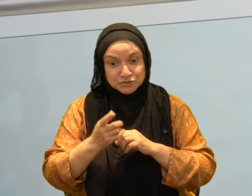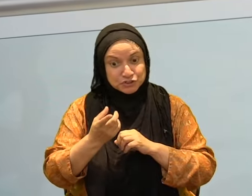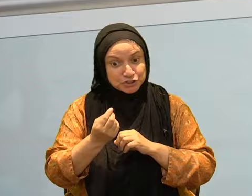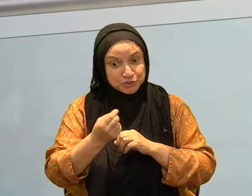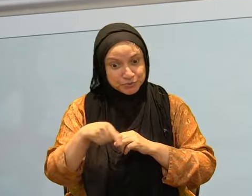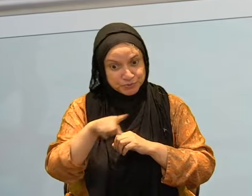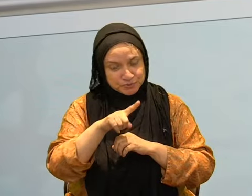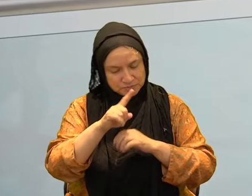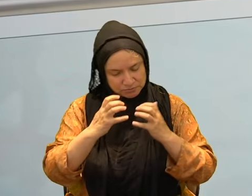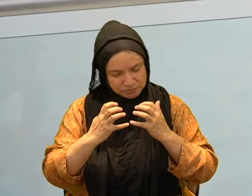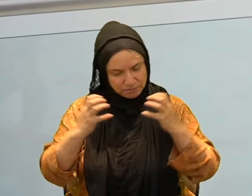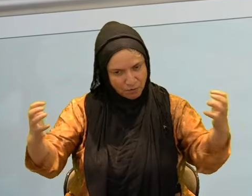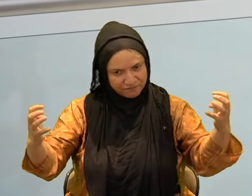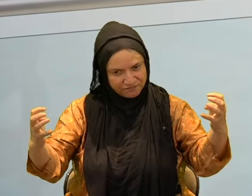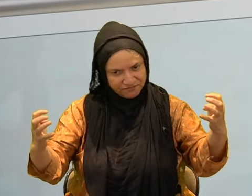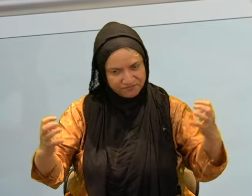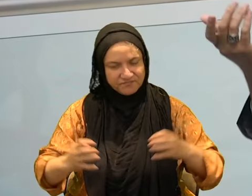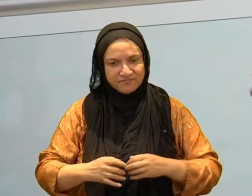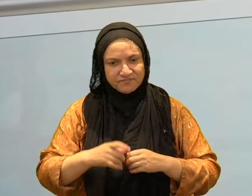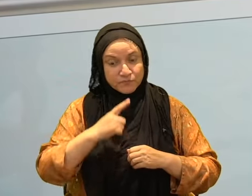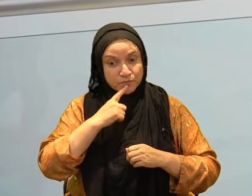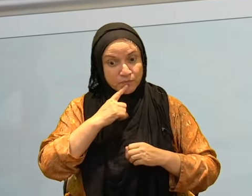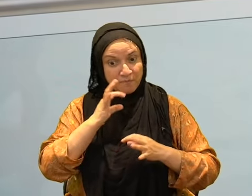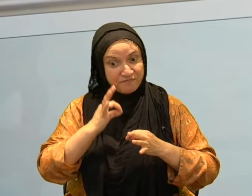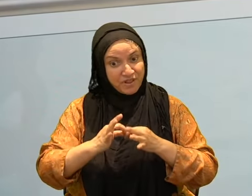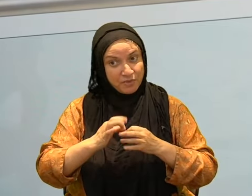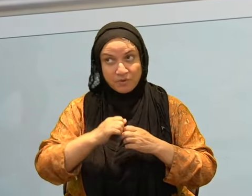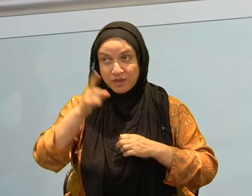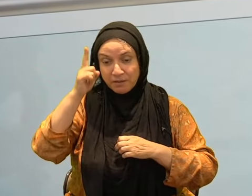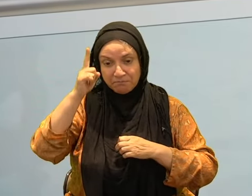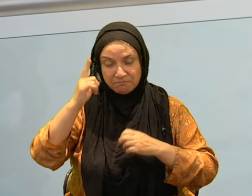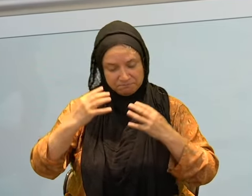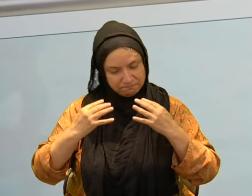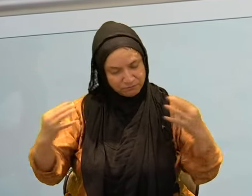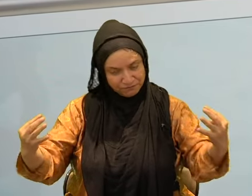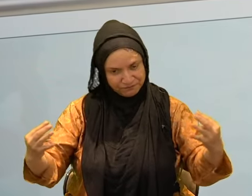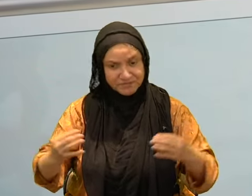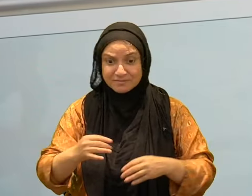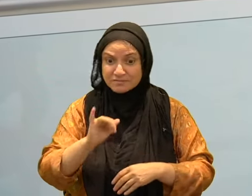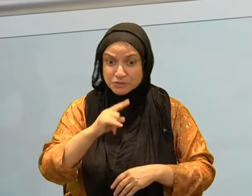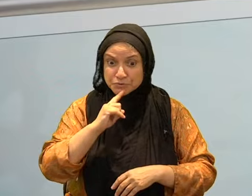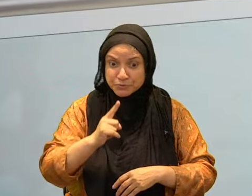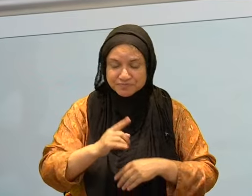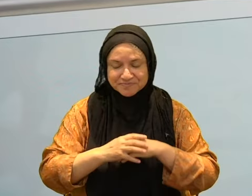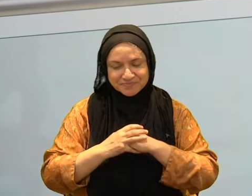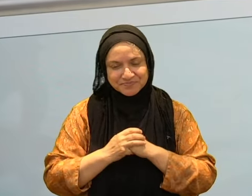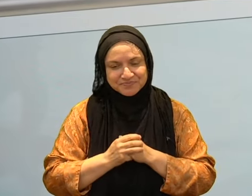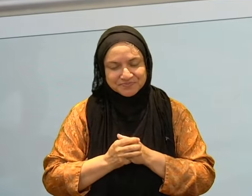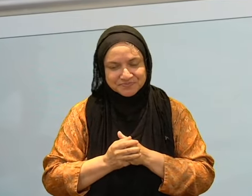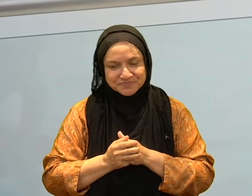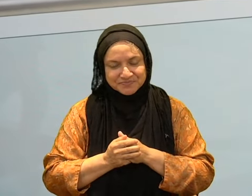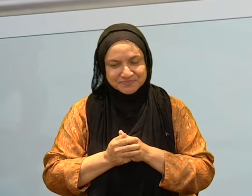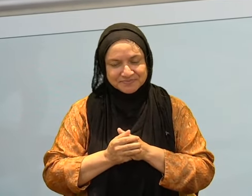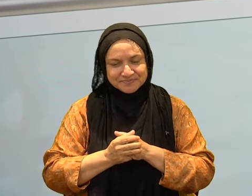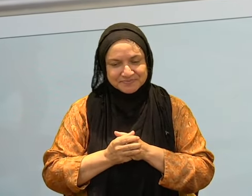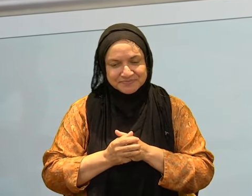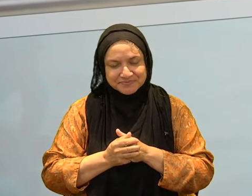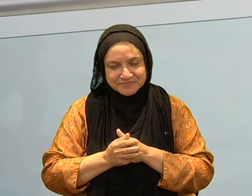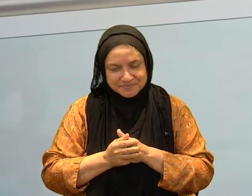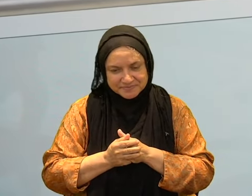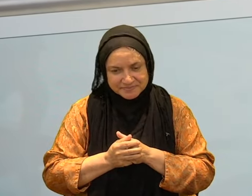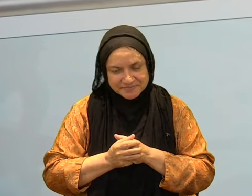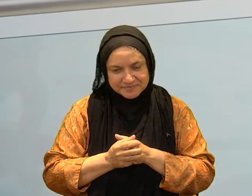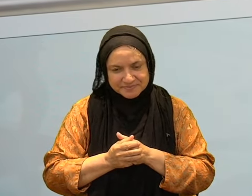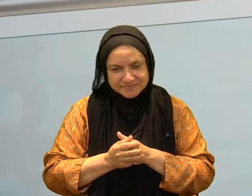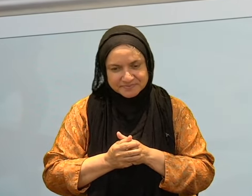sees you declining, but maybe you're not even listening to advice anymore because you're running into the area where